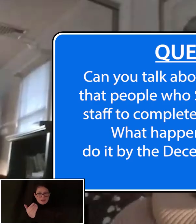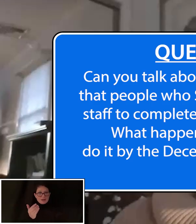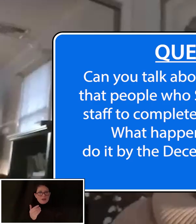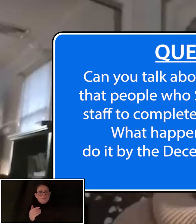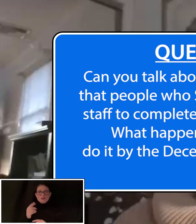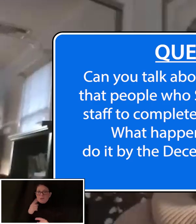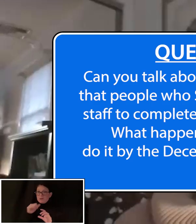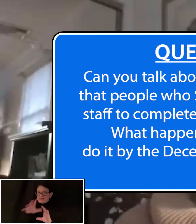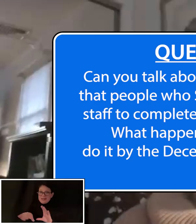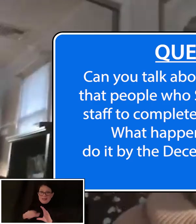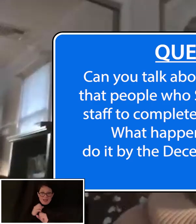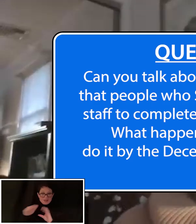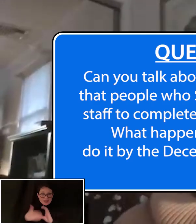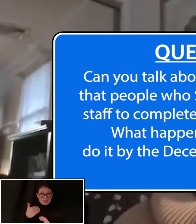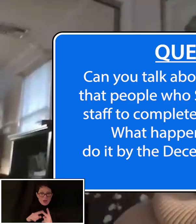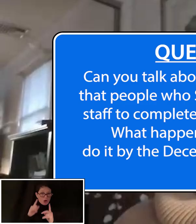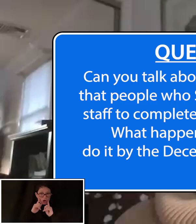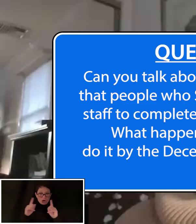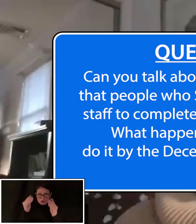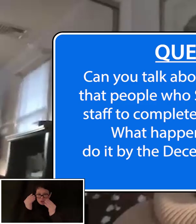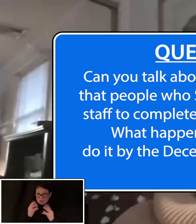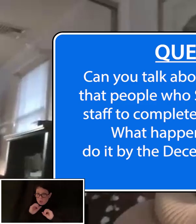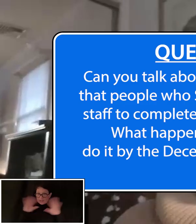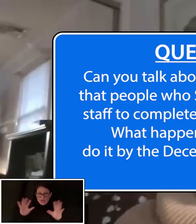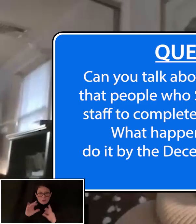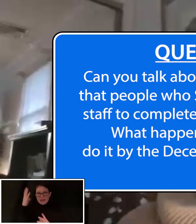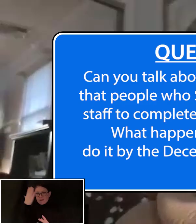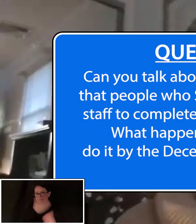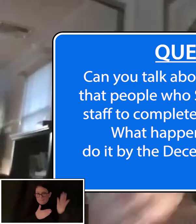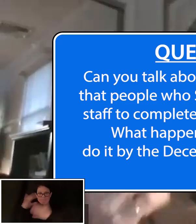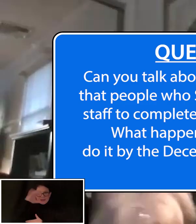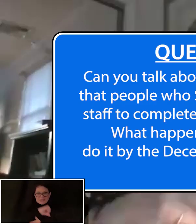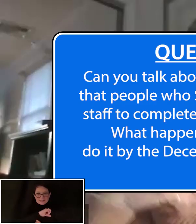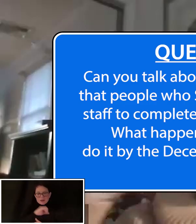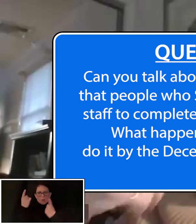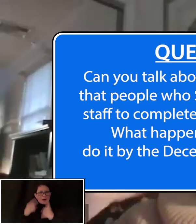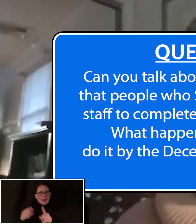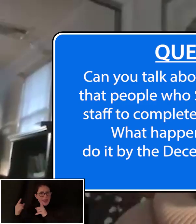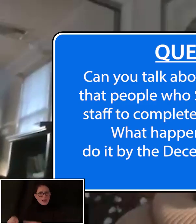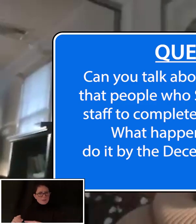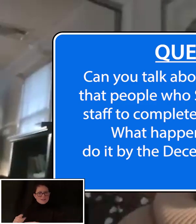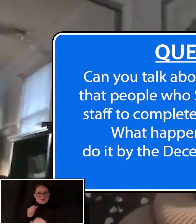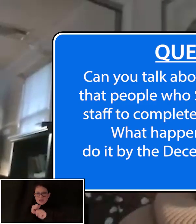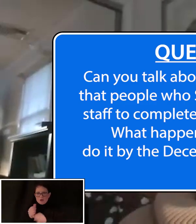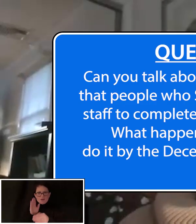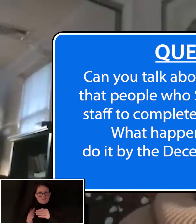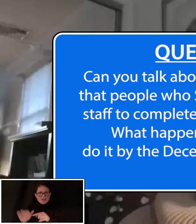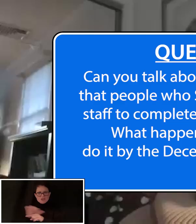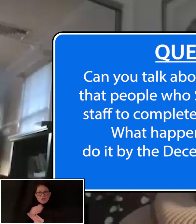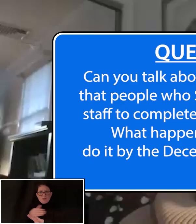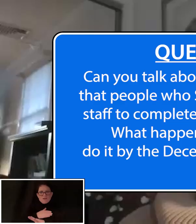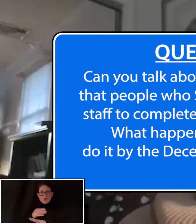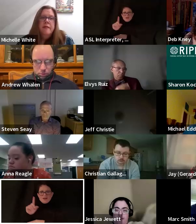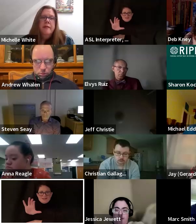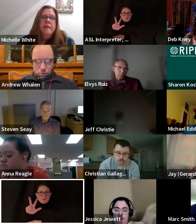get the email or they didn't hear about this or they miss it, or what happens if they don't follow through by the end of